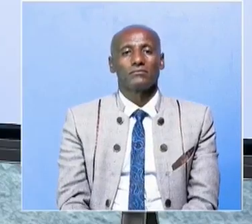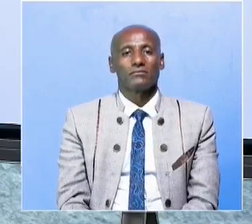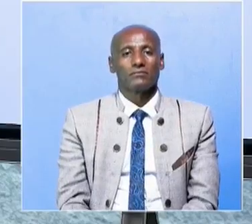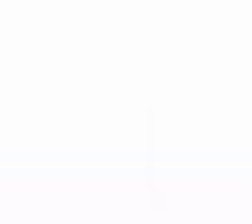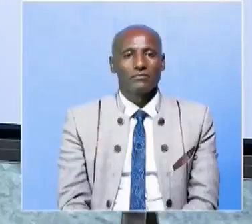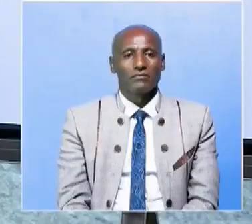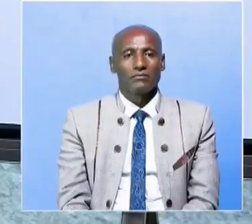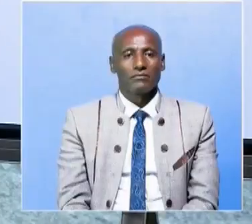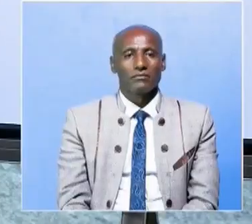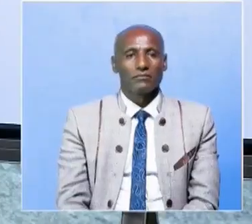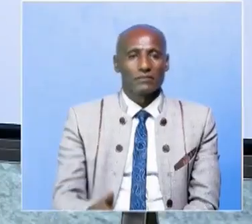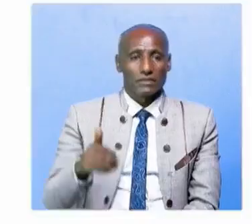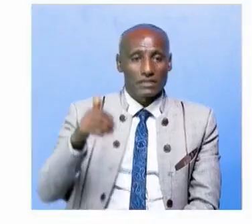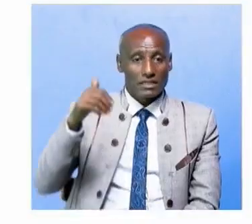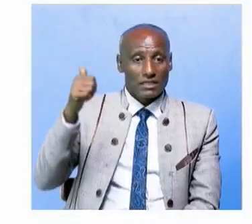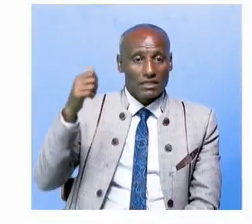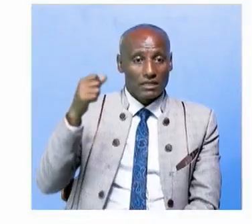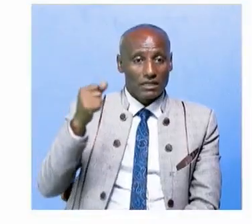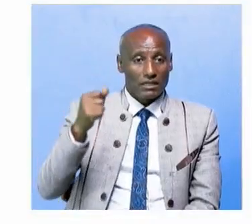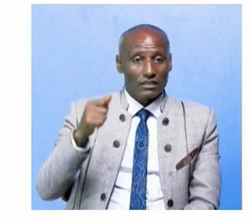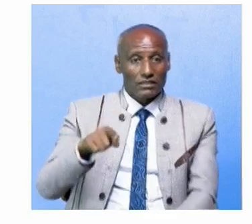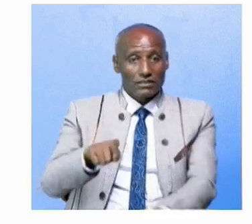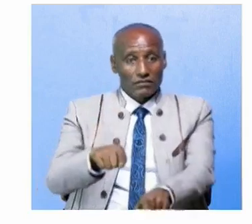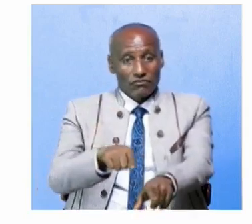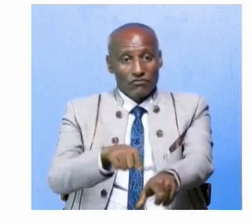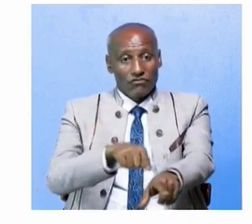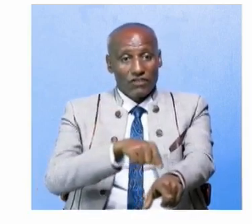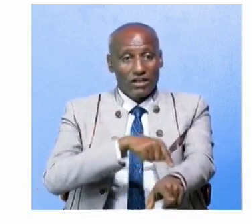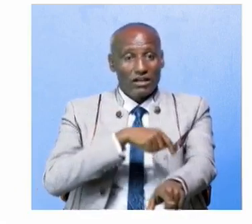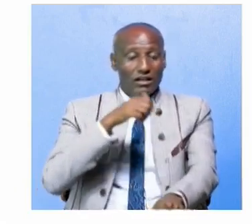opinion? As far